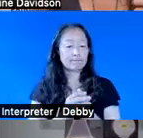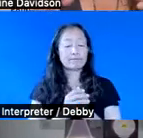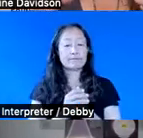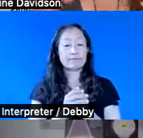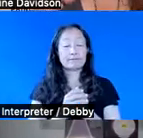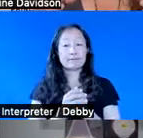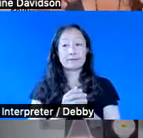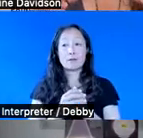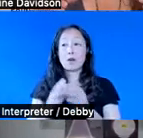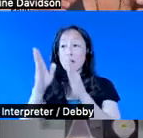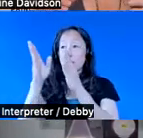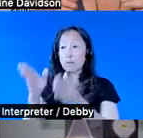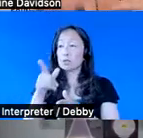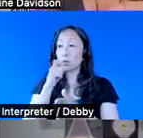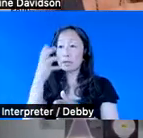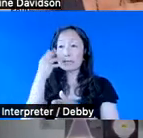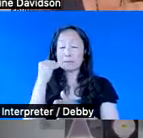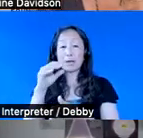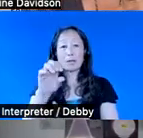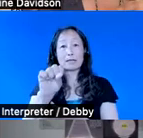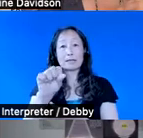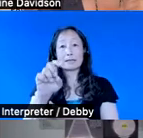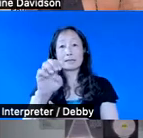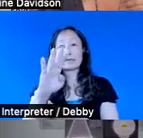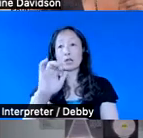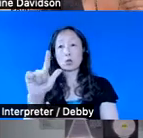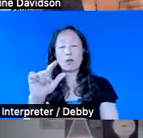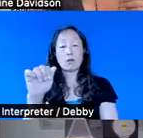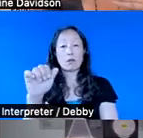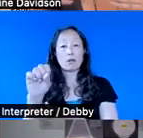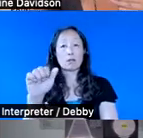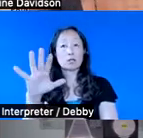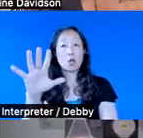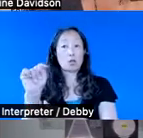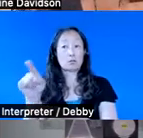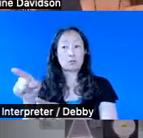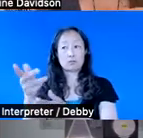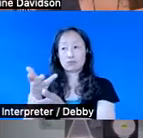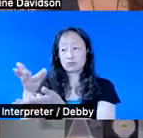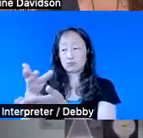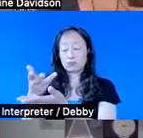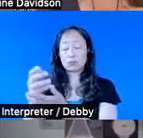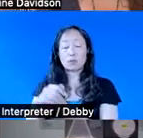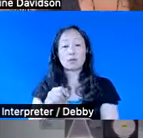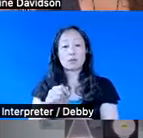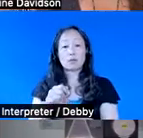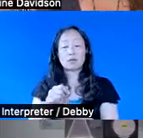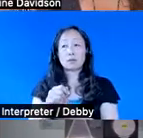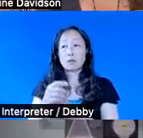person who's been sexually assaulted, right? Working with that one person, or sometimes we'll be working with multiple